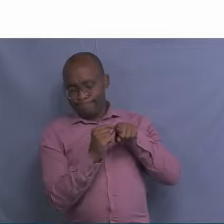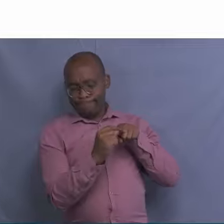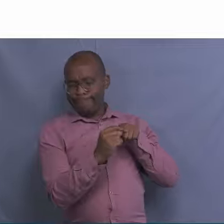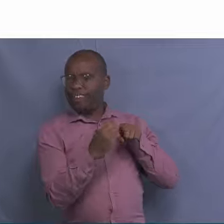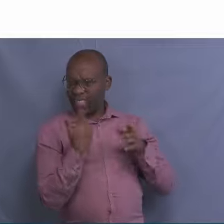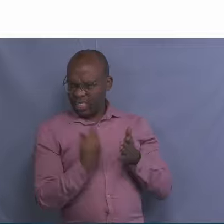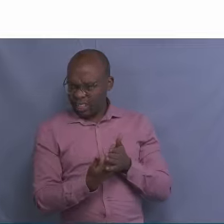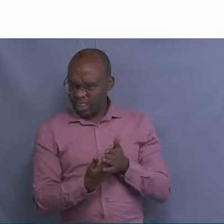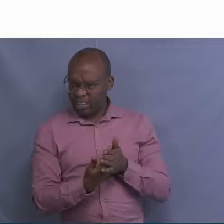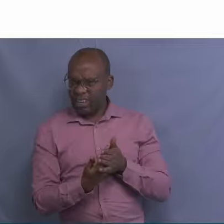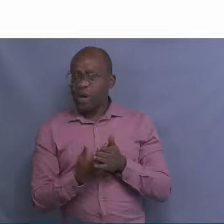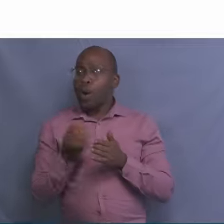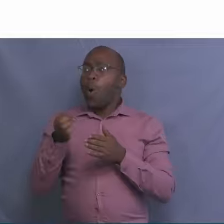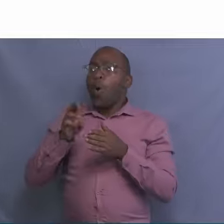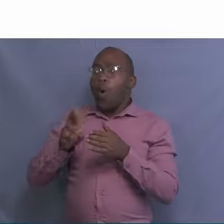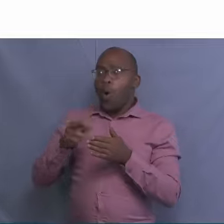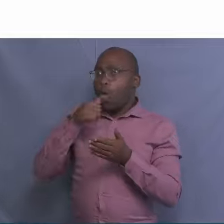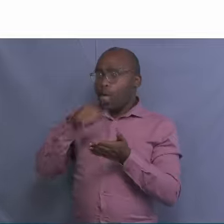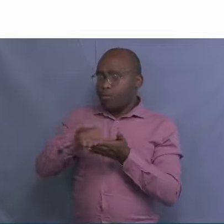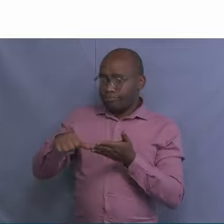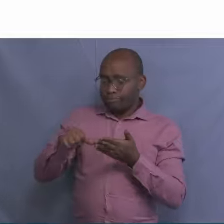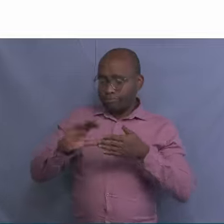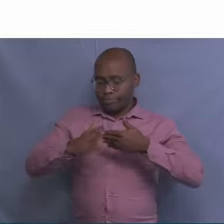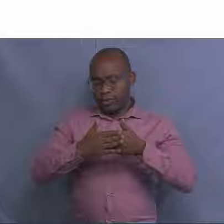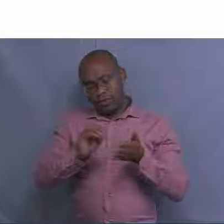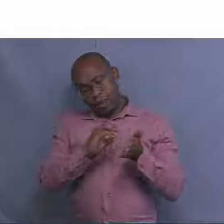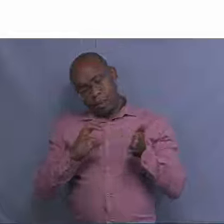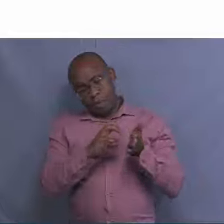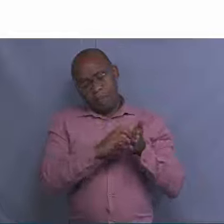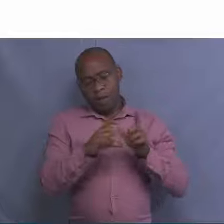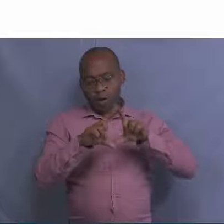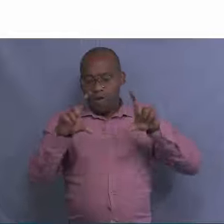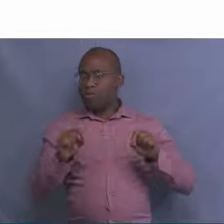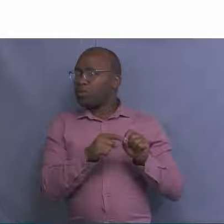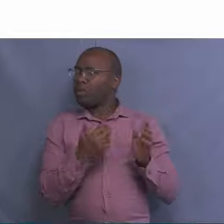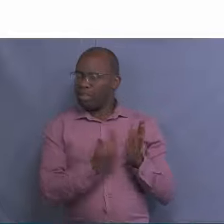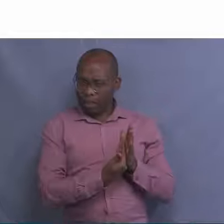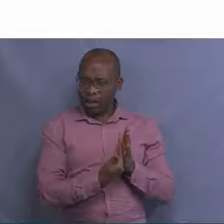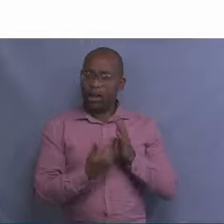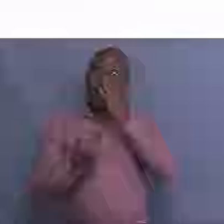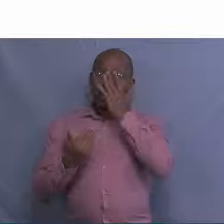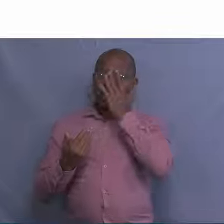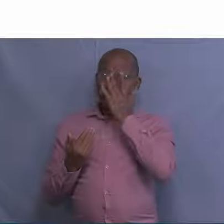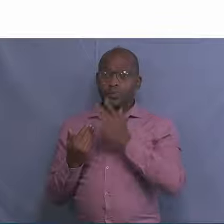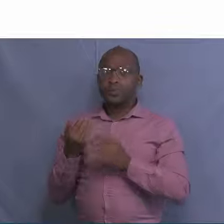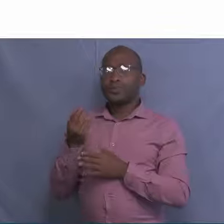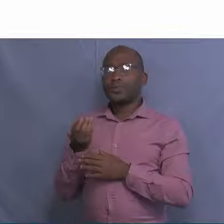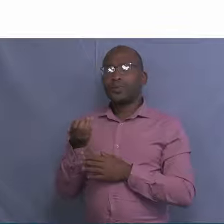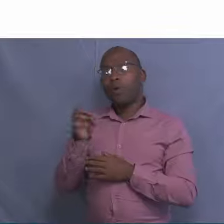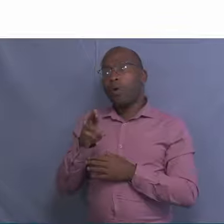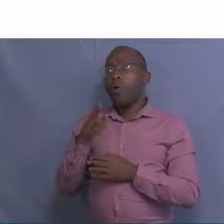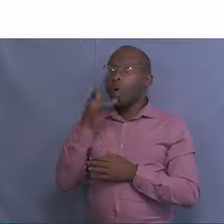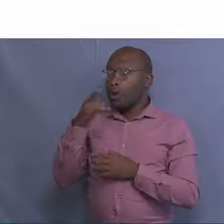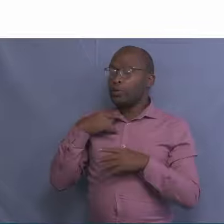be easily put in an envelope? Or can that name be easily put, when you are sleeping at